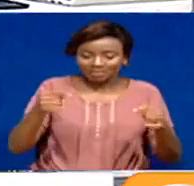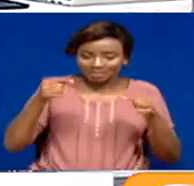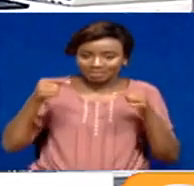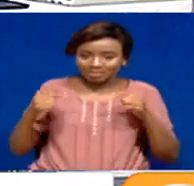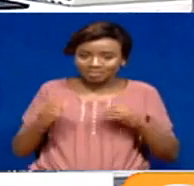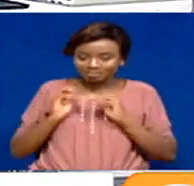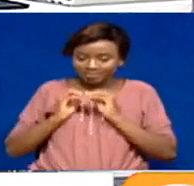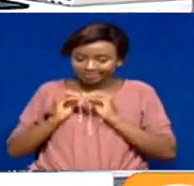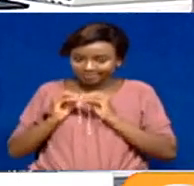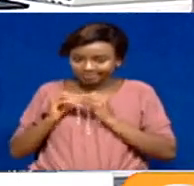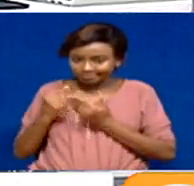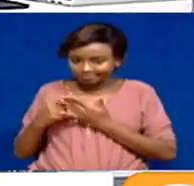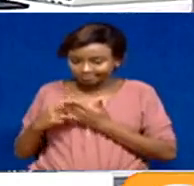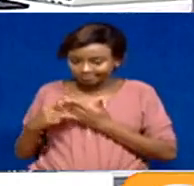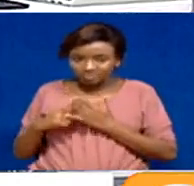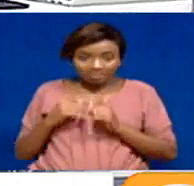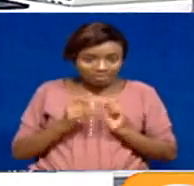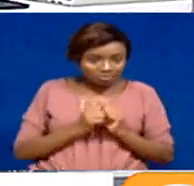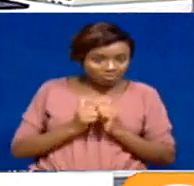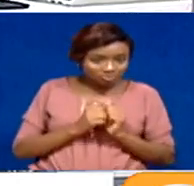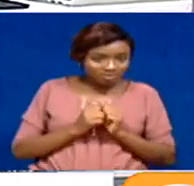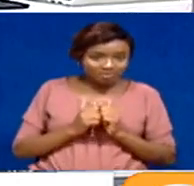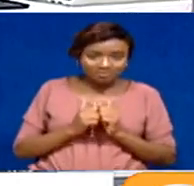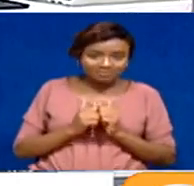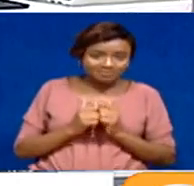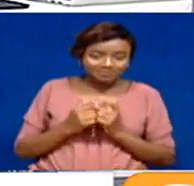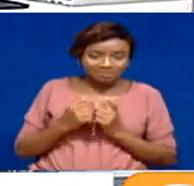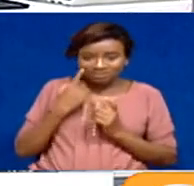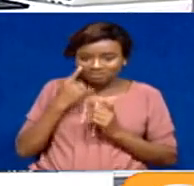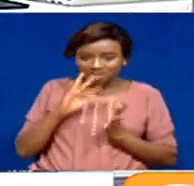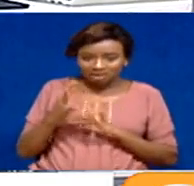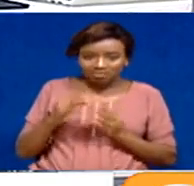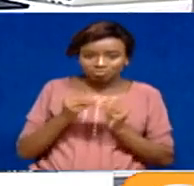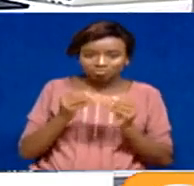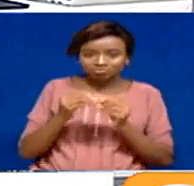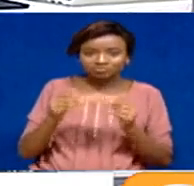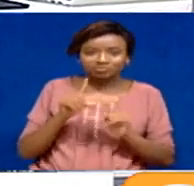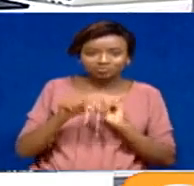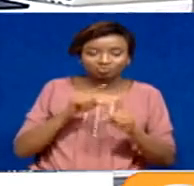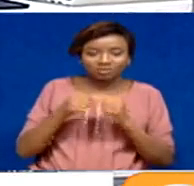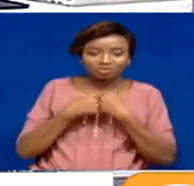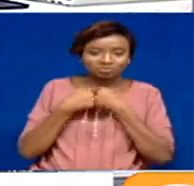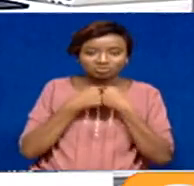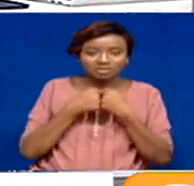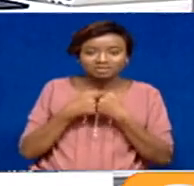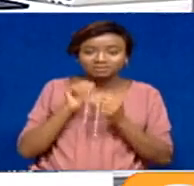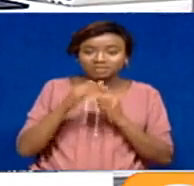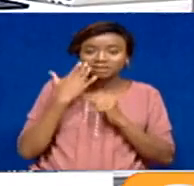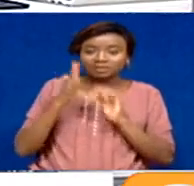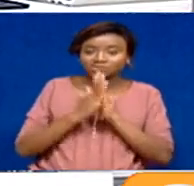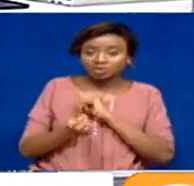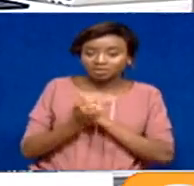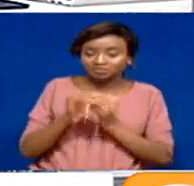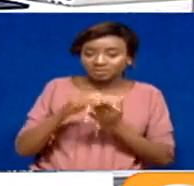to the boardrooms to attempt to resolve their respective myriad nomination challenges across different races. And as Citizen TV's Sam